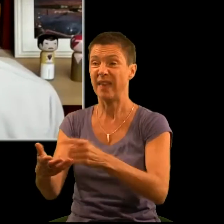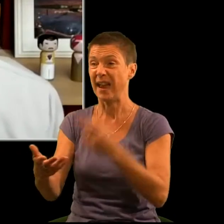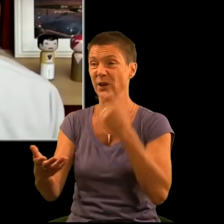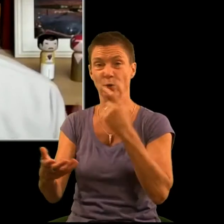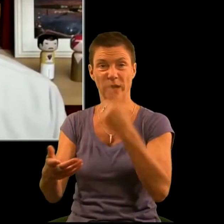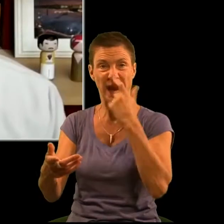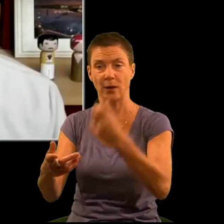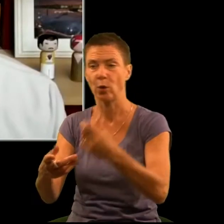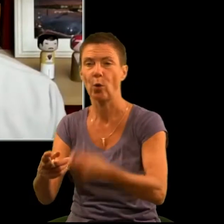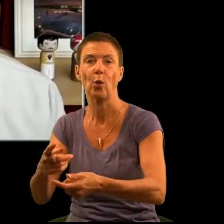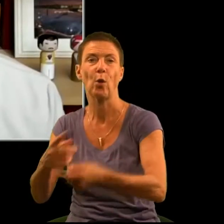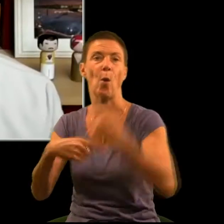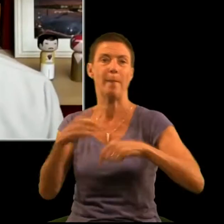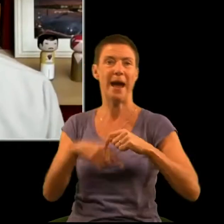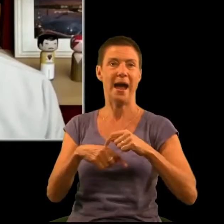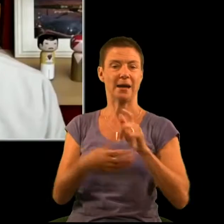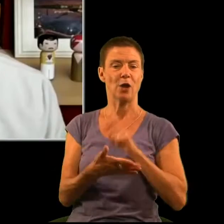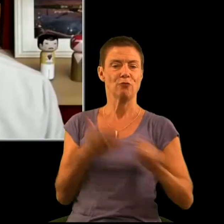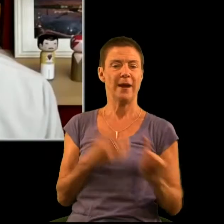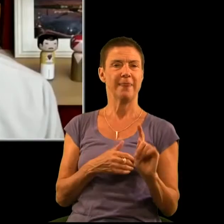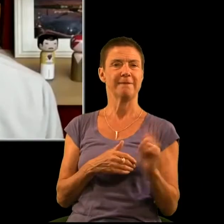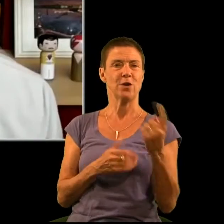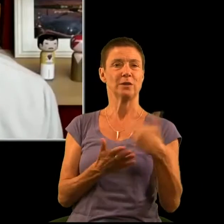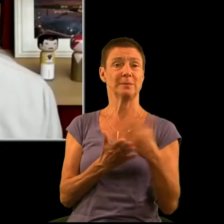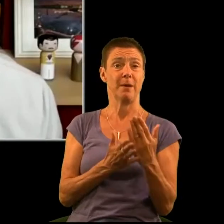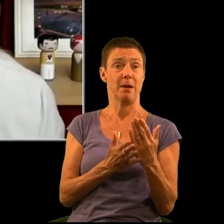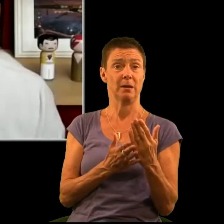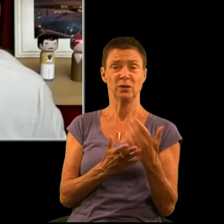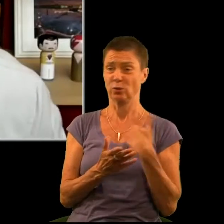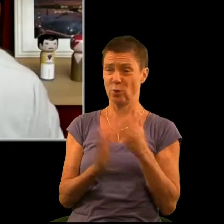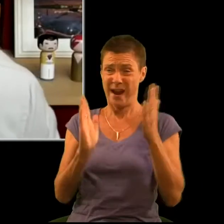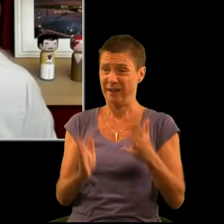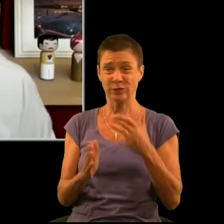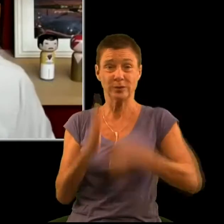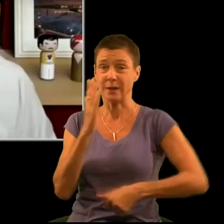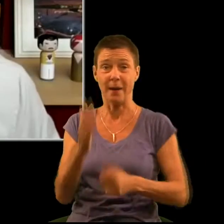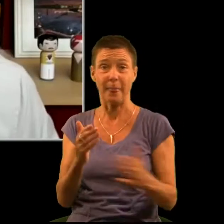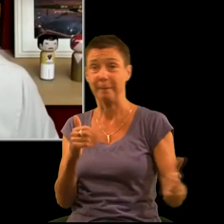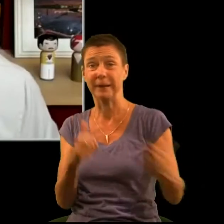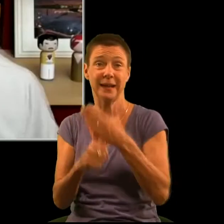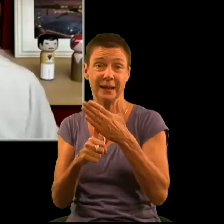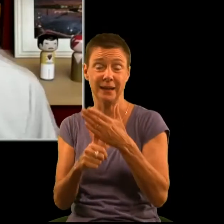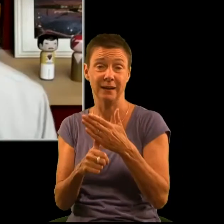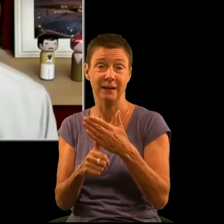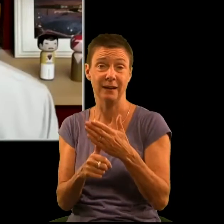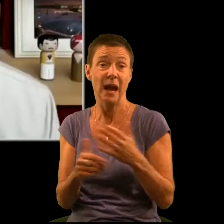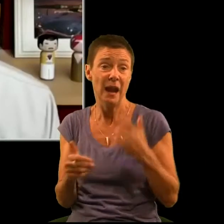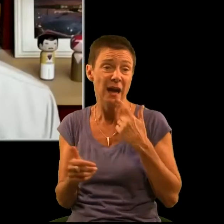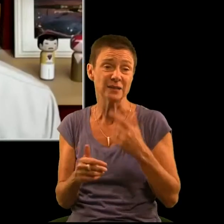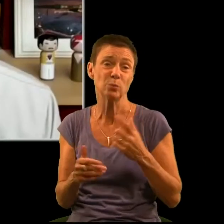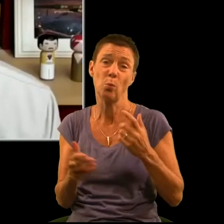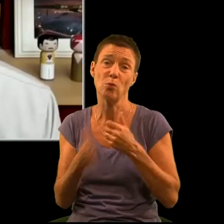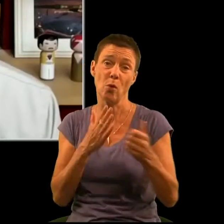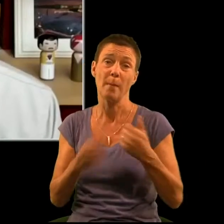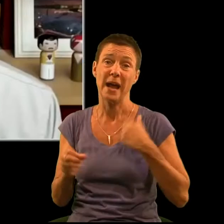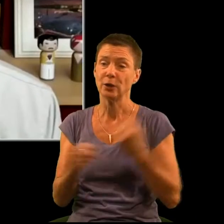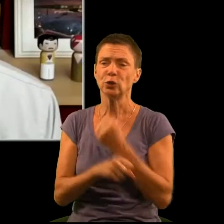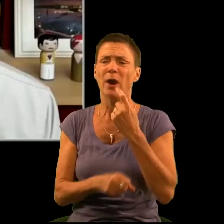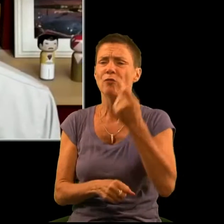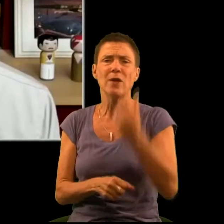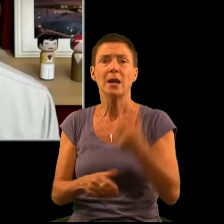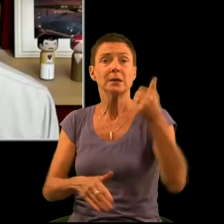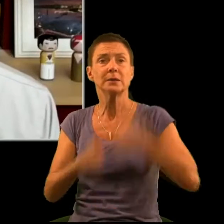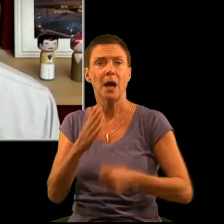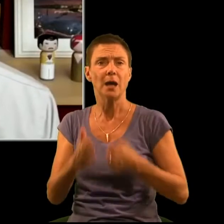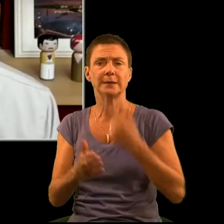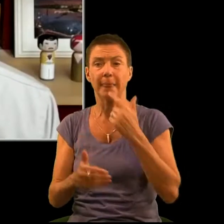problem for you to go back and do the first page. And that's what I do anyway. Once I finish my plan, I don't start at the beginning and